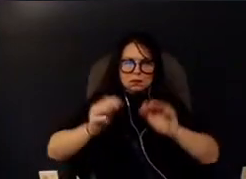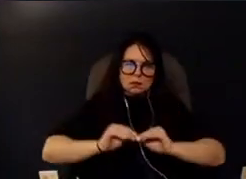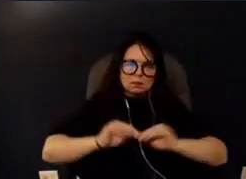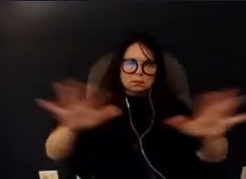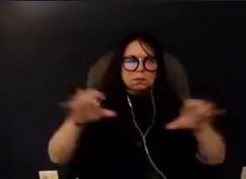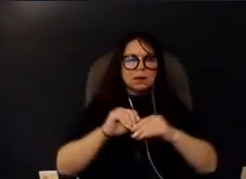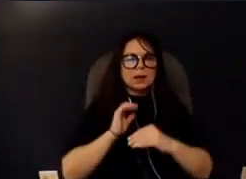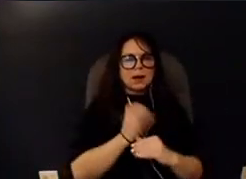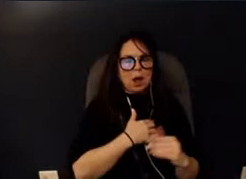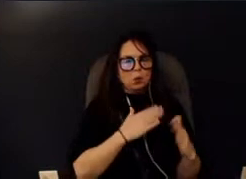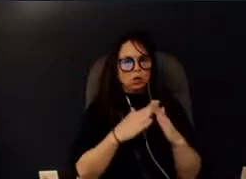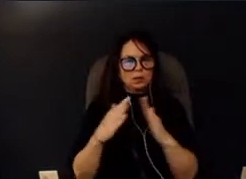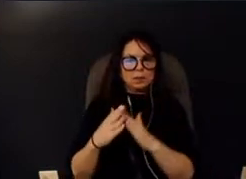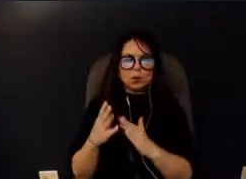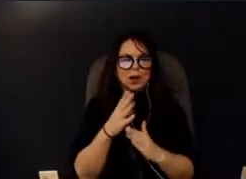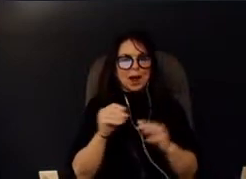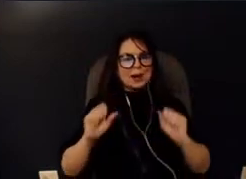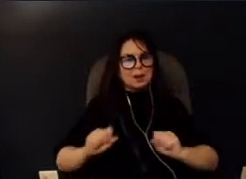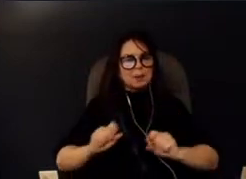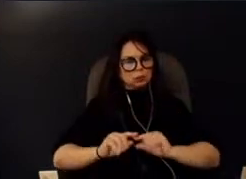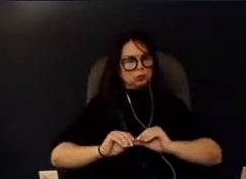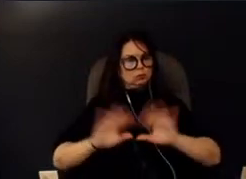for our community.